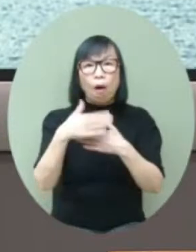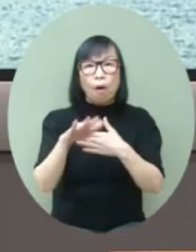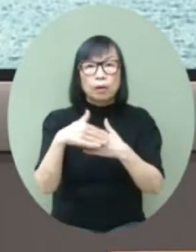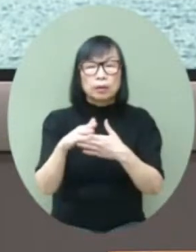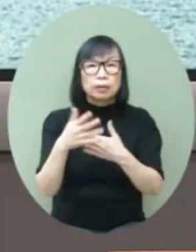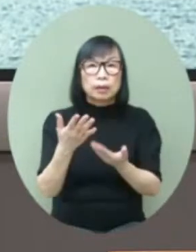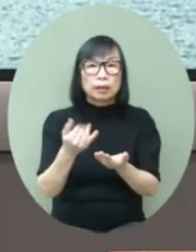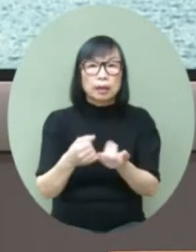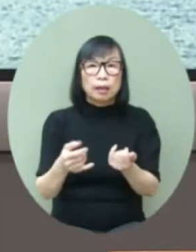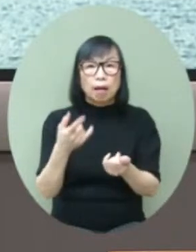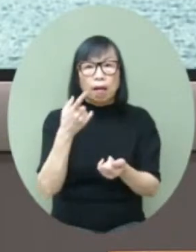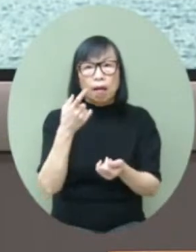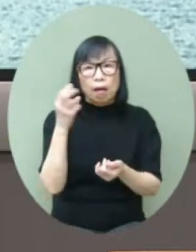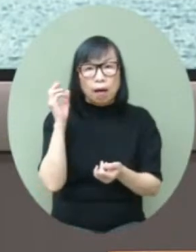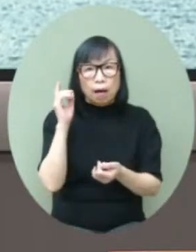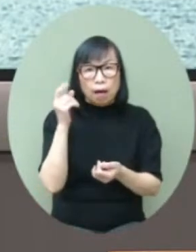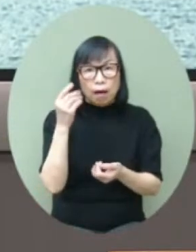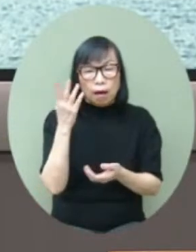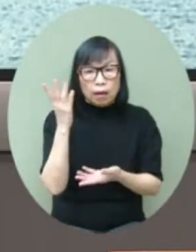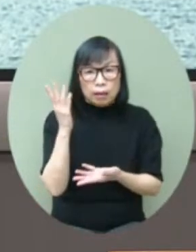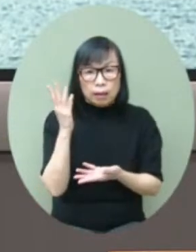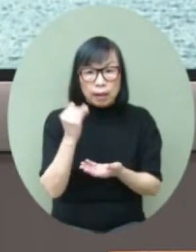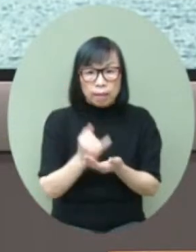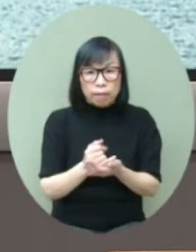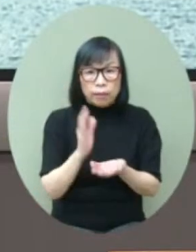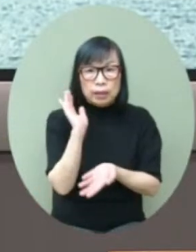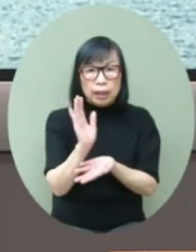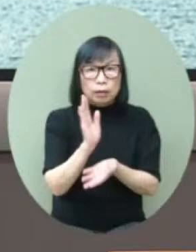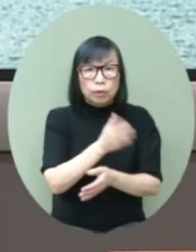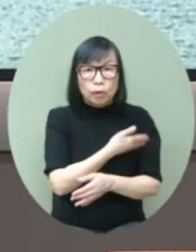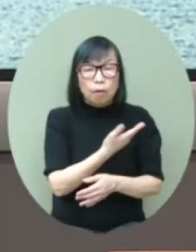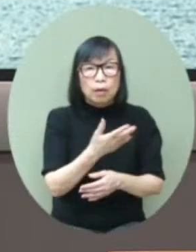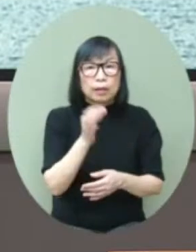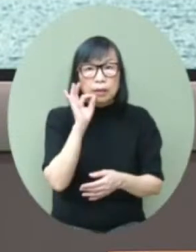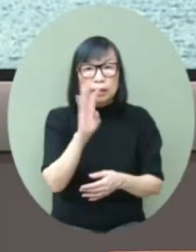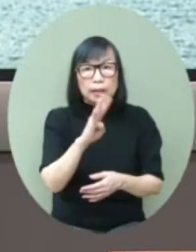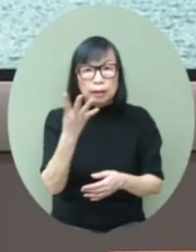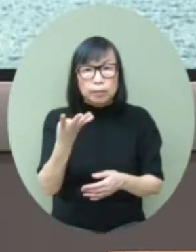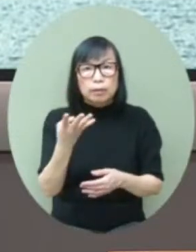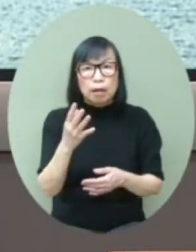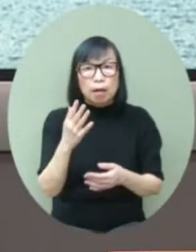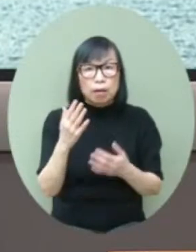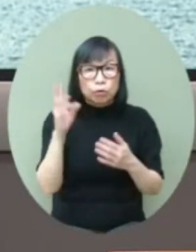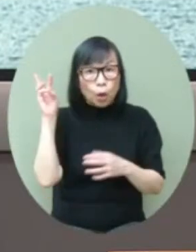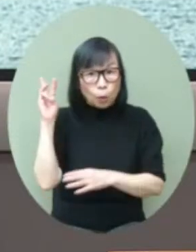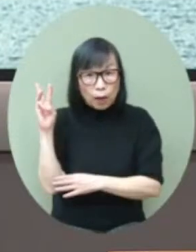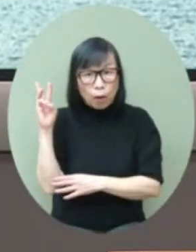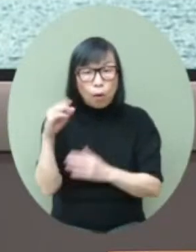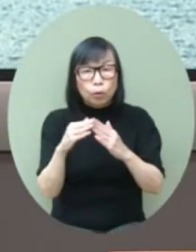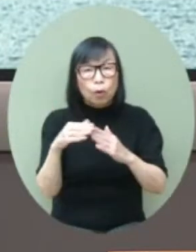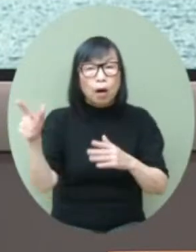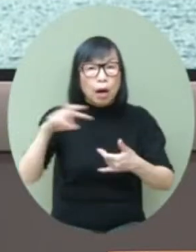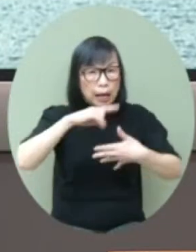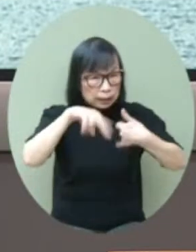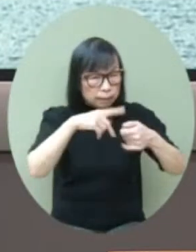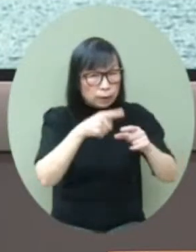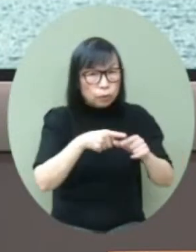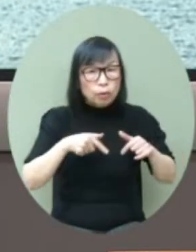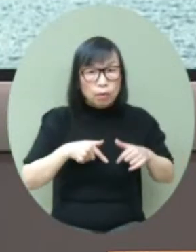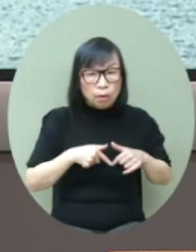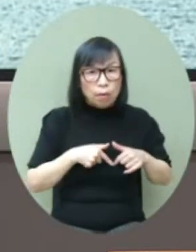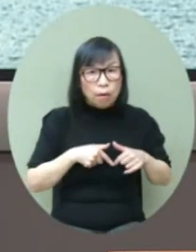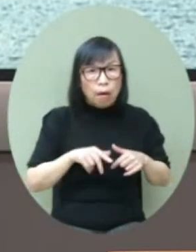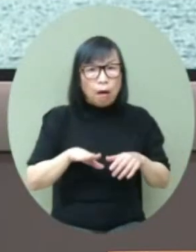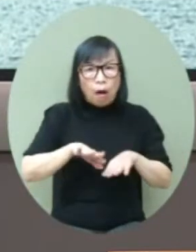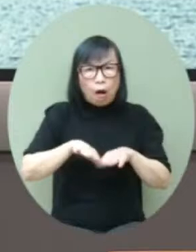also an Indonesian domestic helper, a 44-year-old living in Zhangguanou, Onling